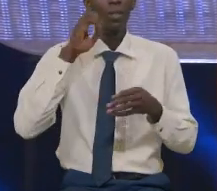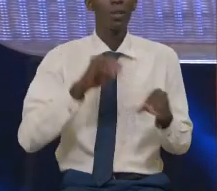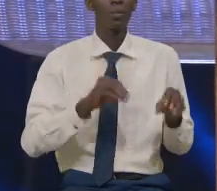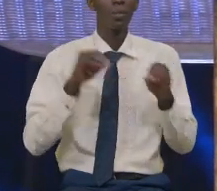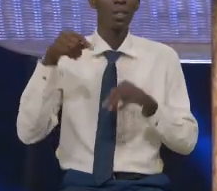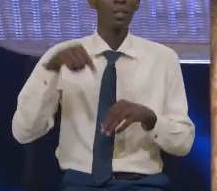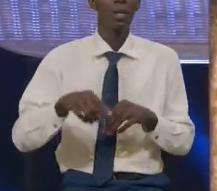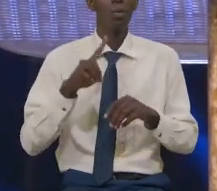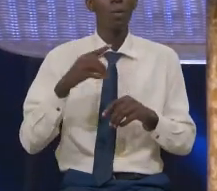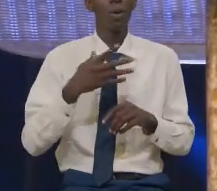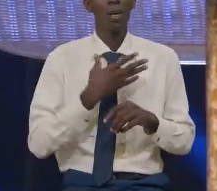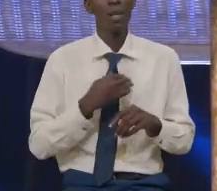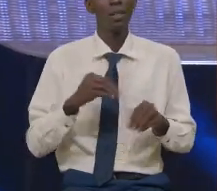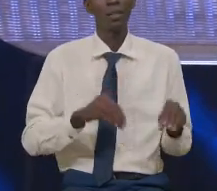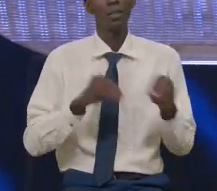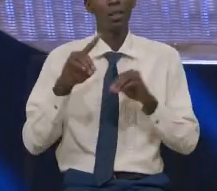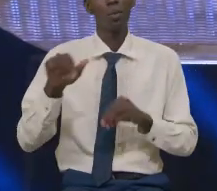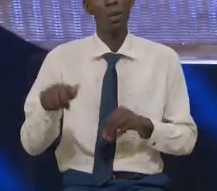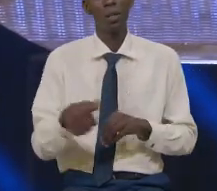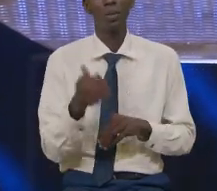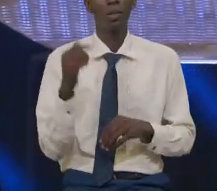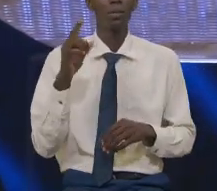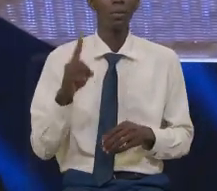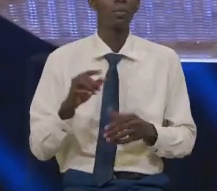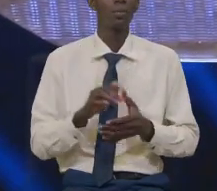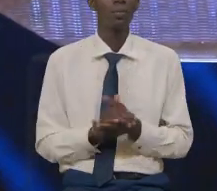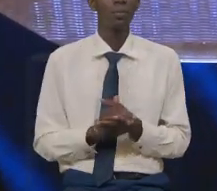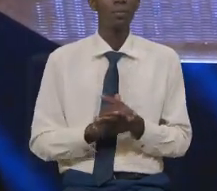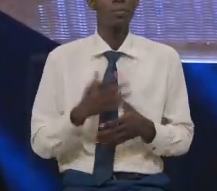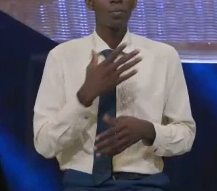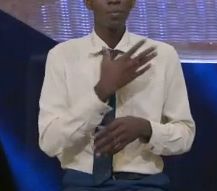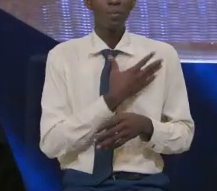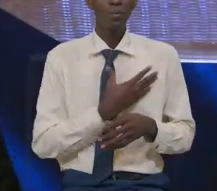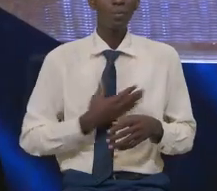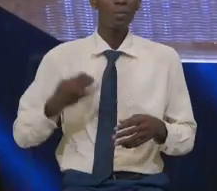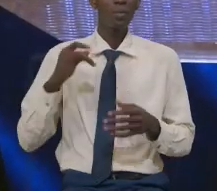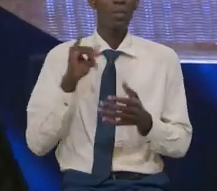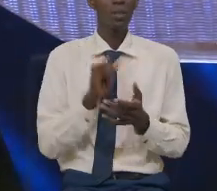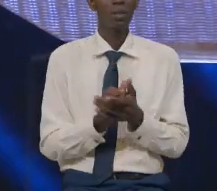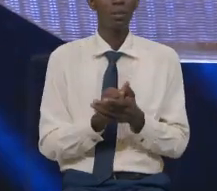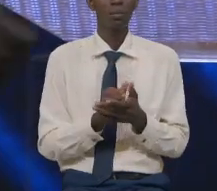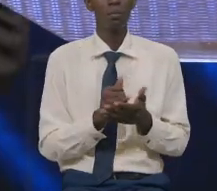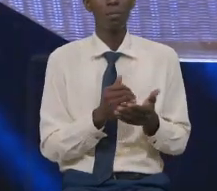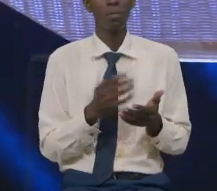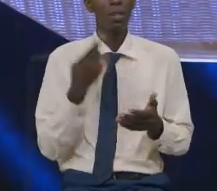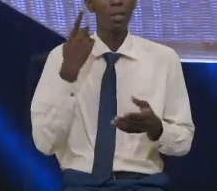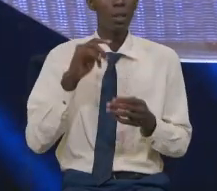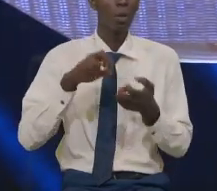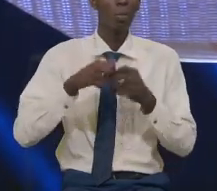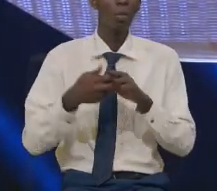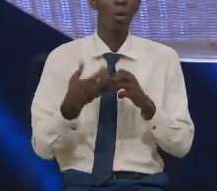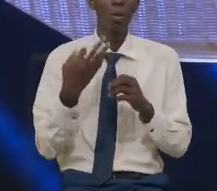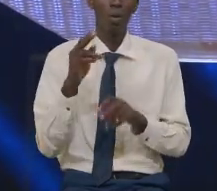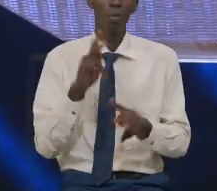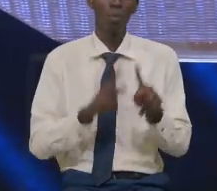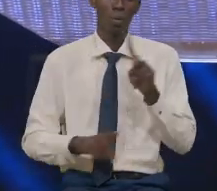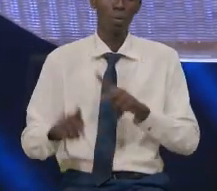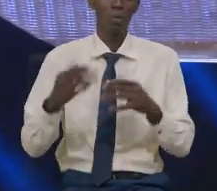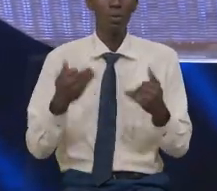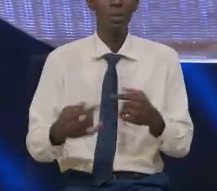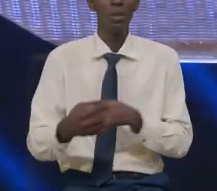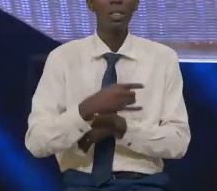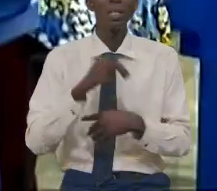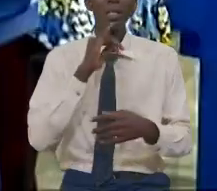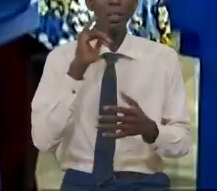the one that dethrones one and enthrones another. The problem of people today is